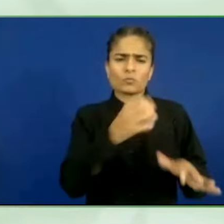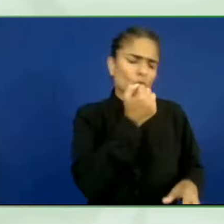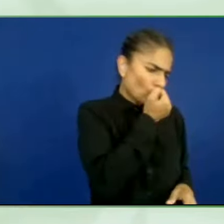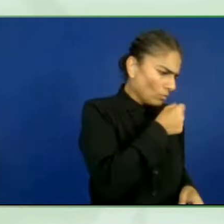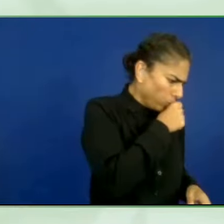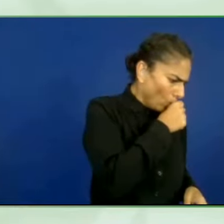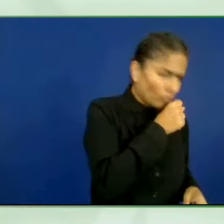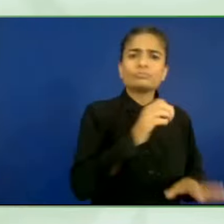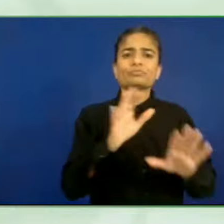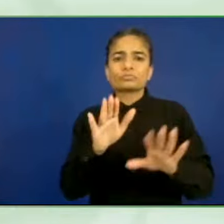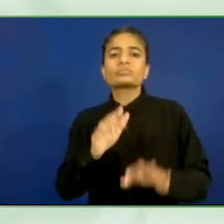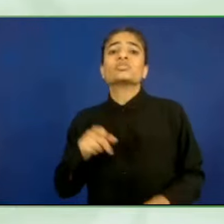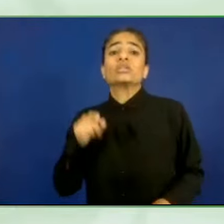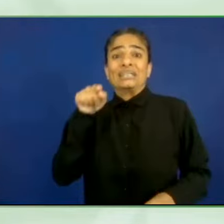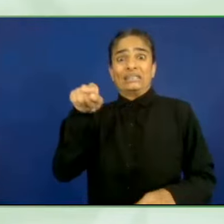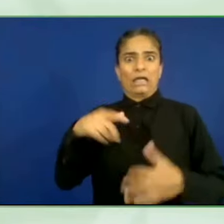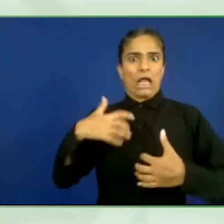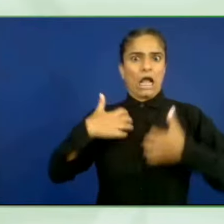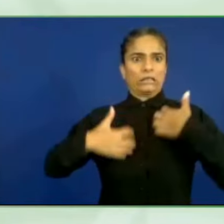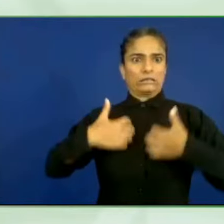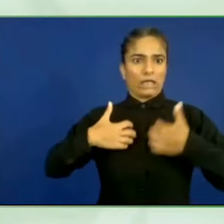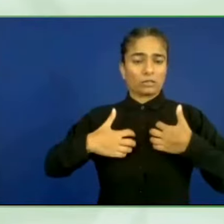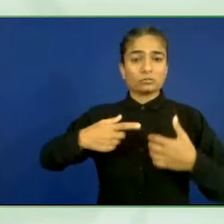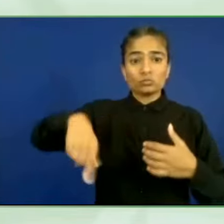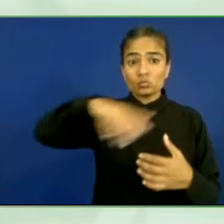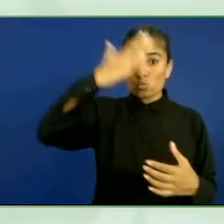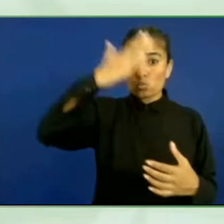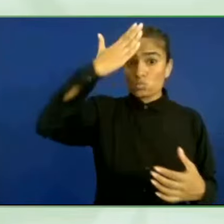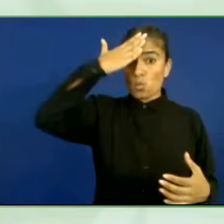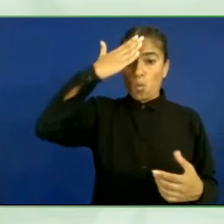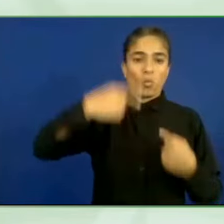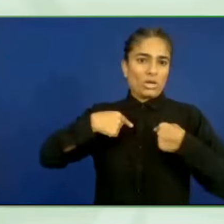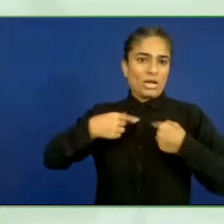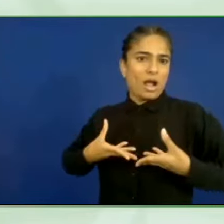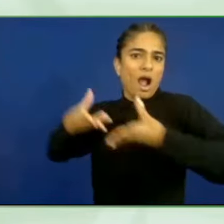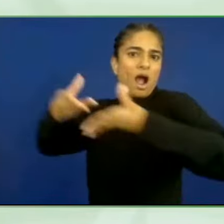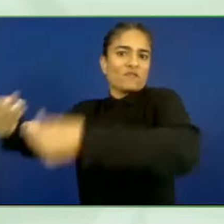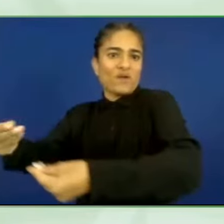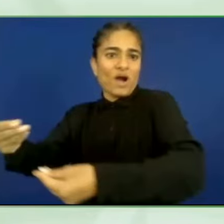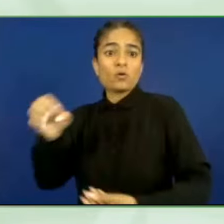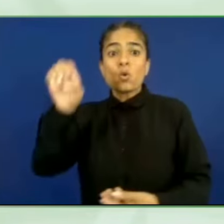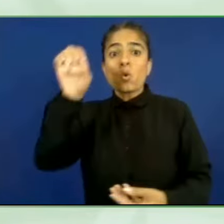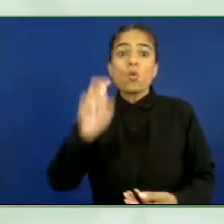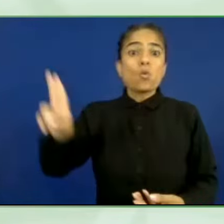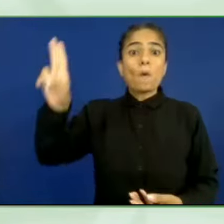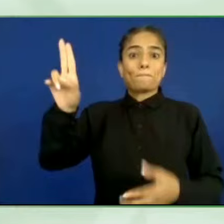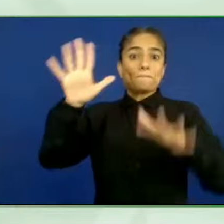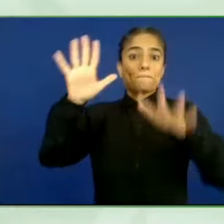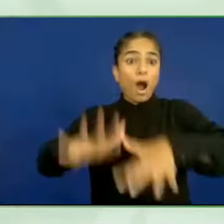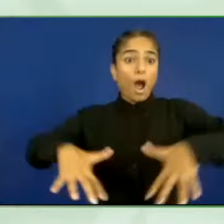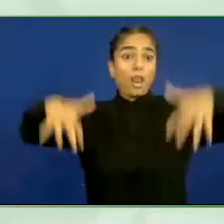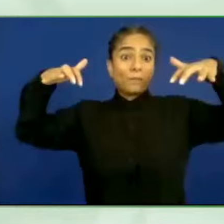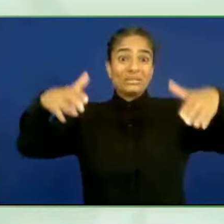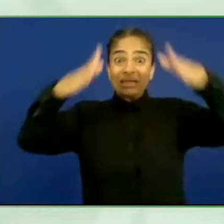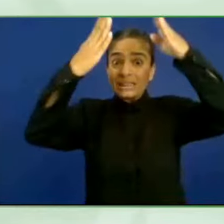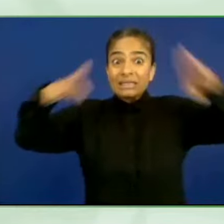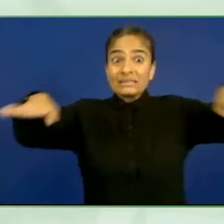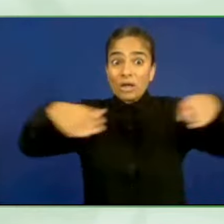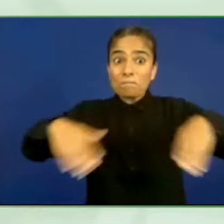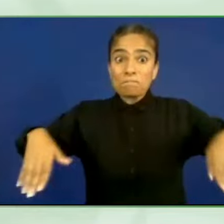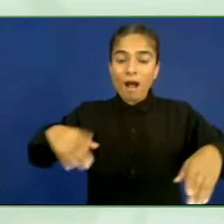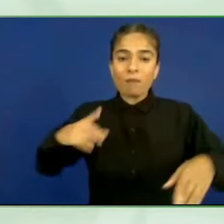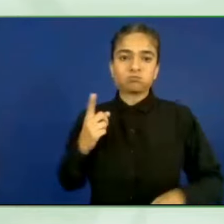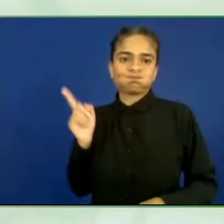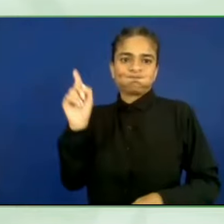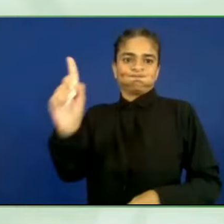European Parliament at the end in December over International Day of Persons with Disabilities to put an installation in the